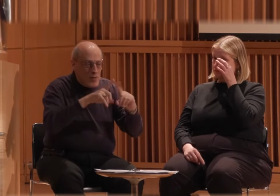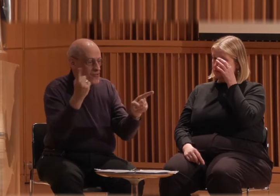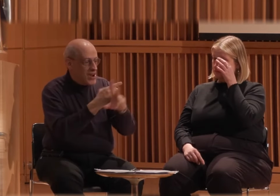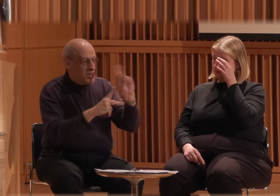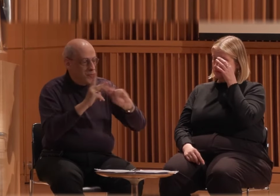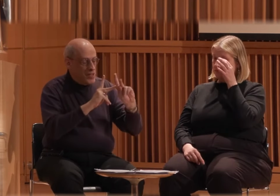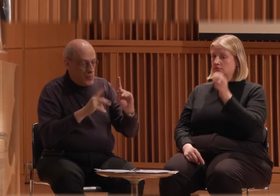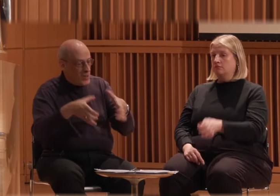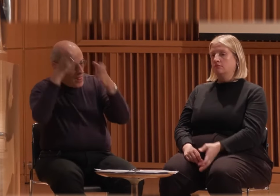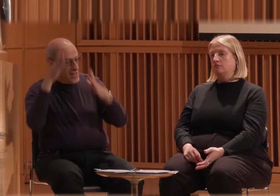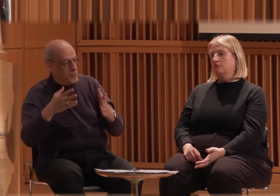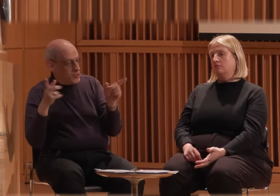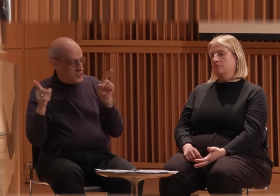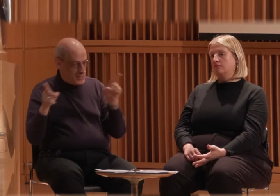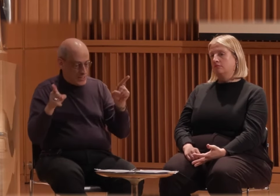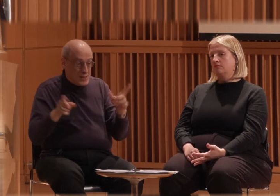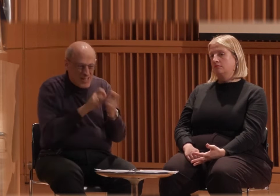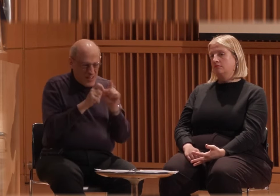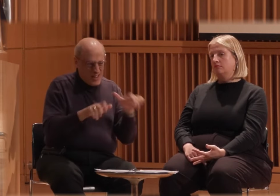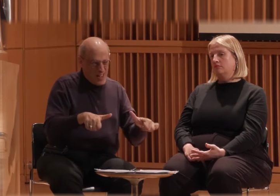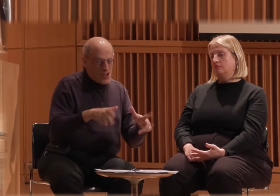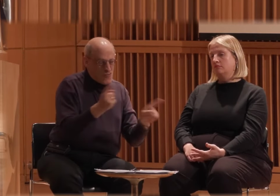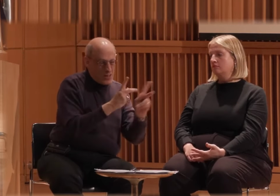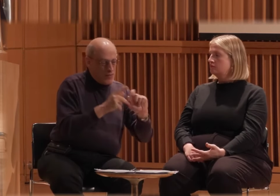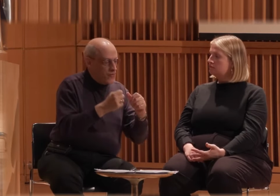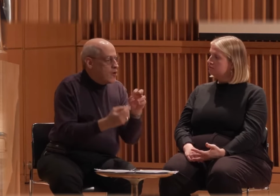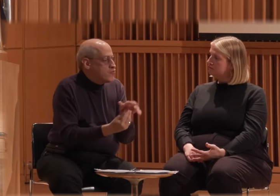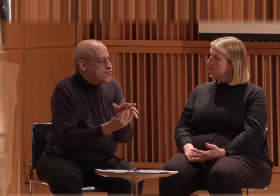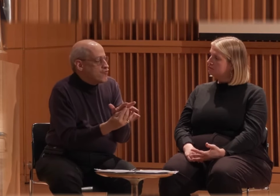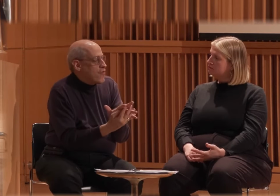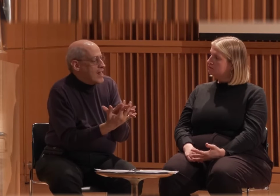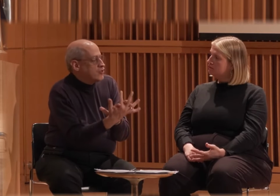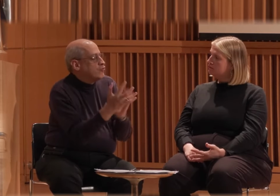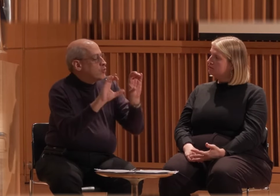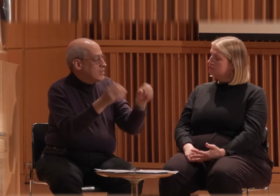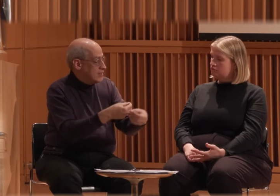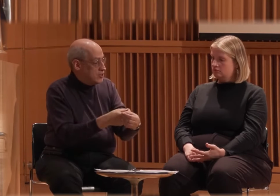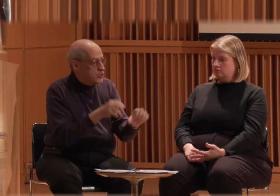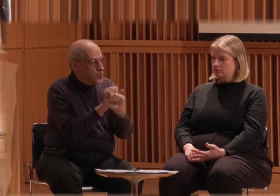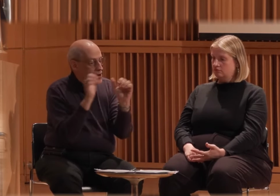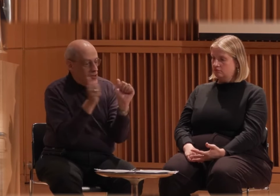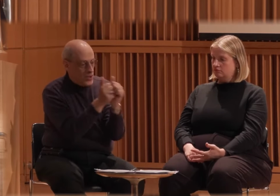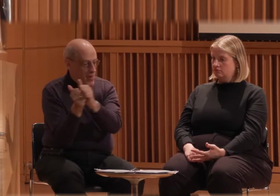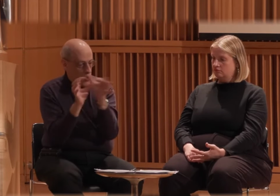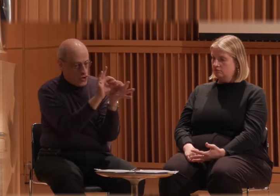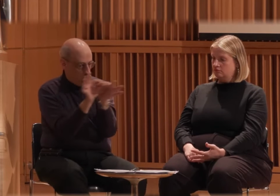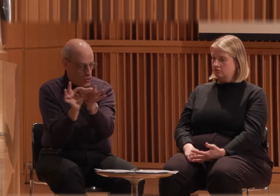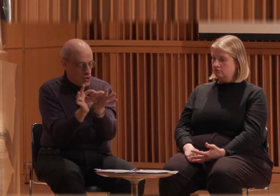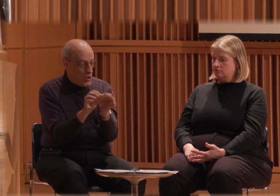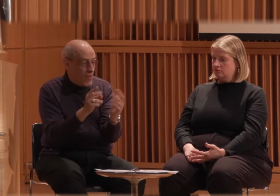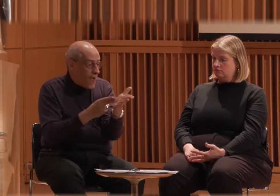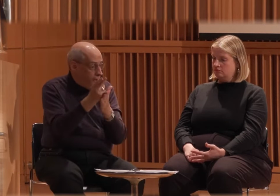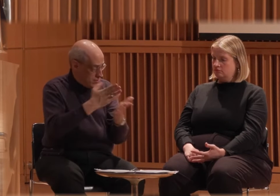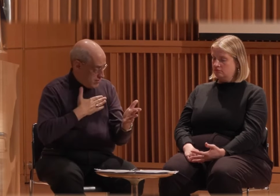and experts, and particularly lay people from grassroots organizations working together. And honestly, I can